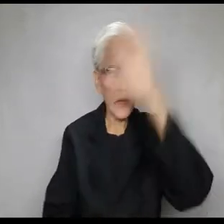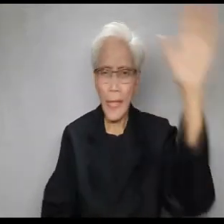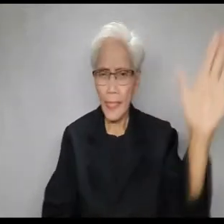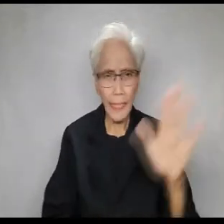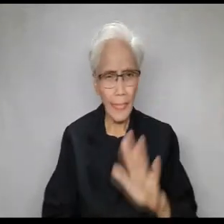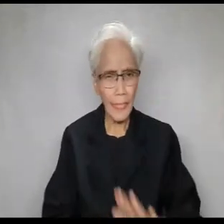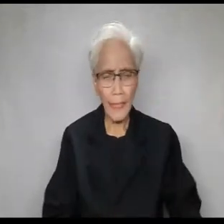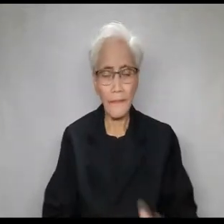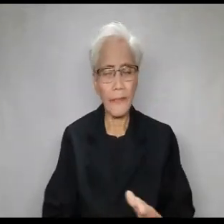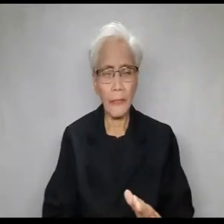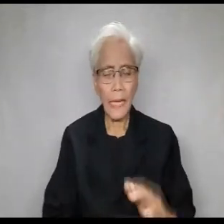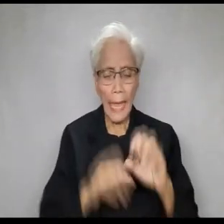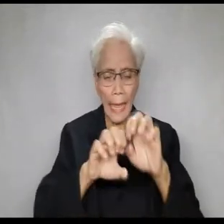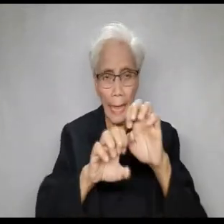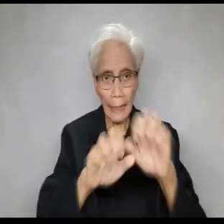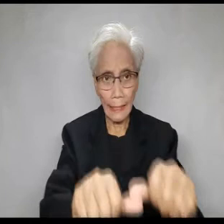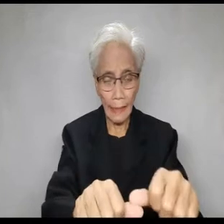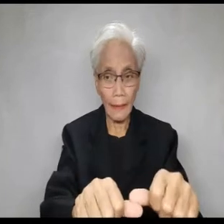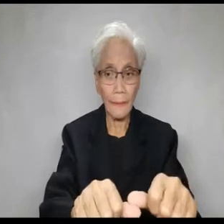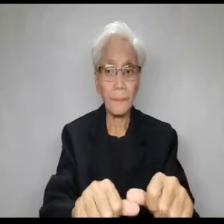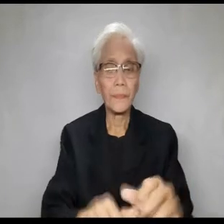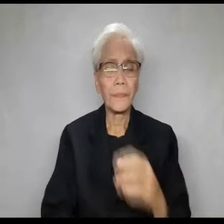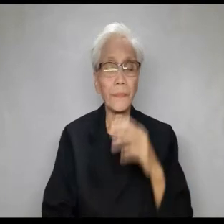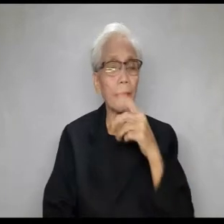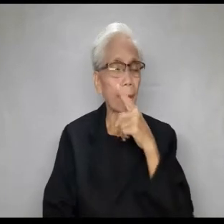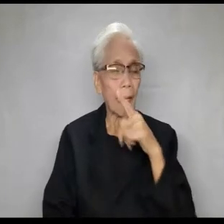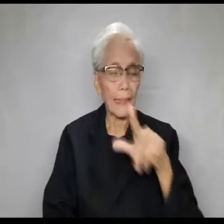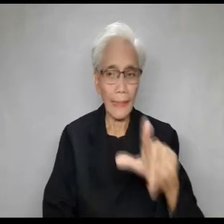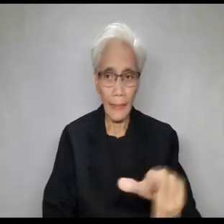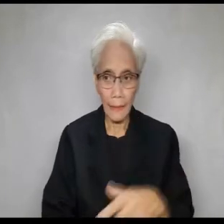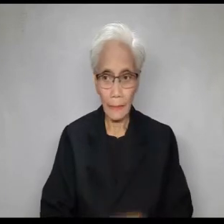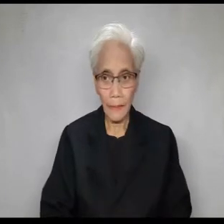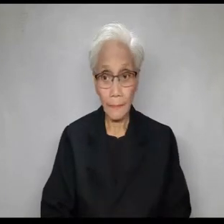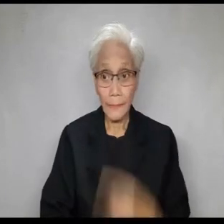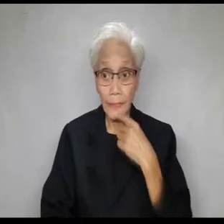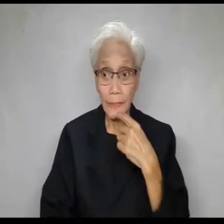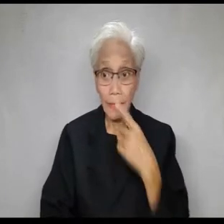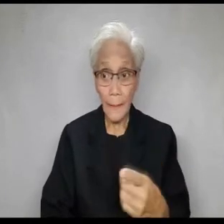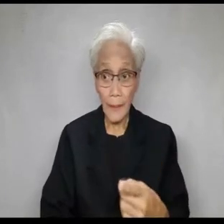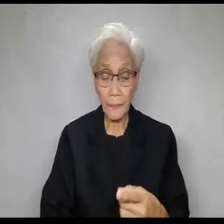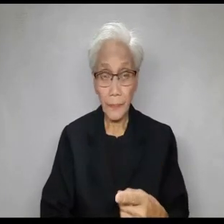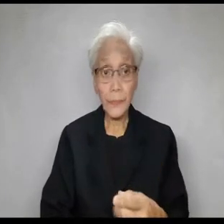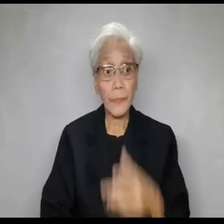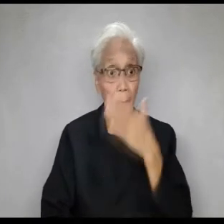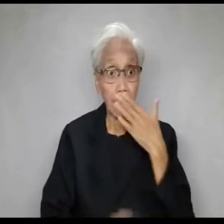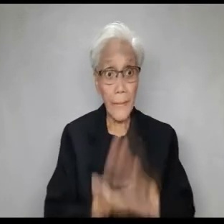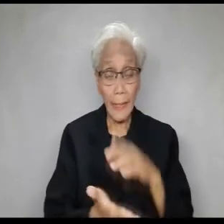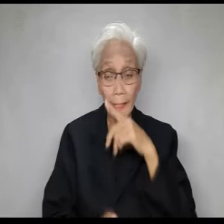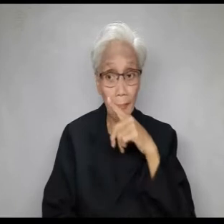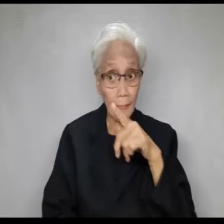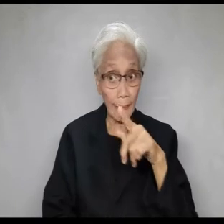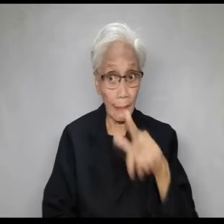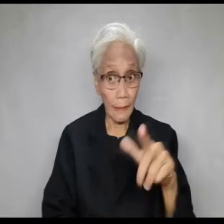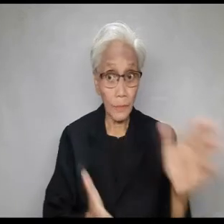of never-ending misfortunes. The book of Proverbs 13:21 says, "Misfortune